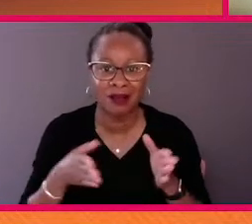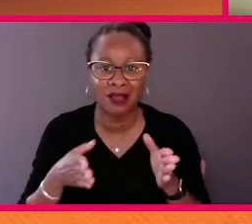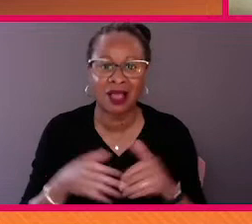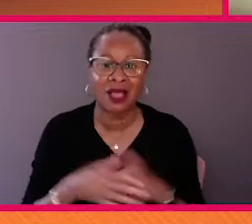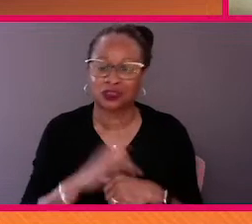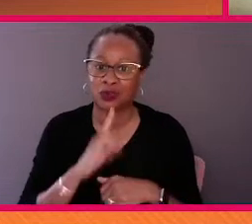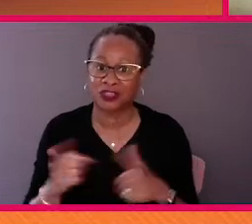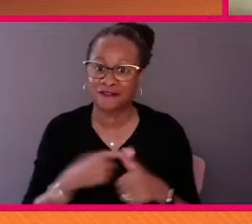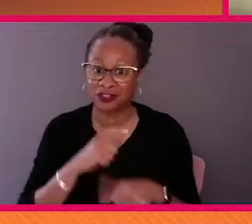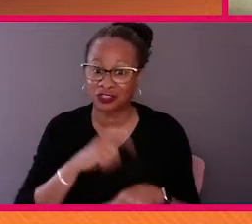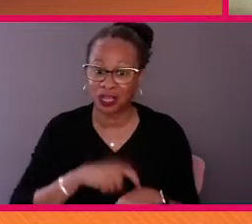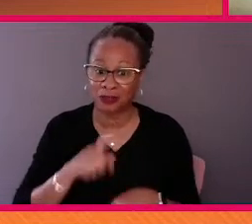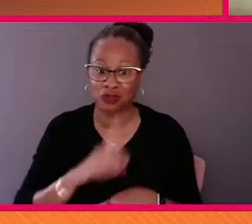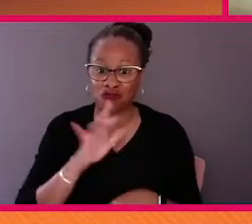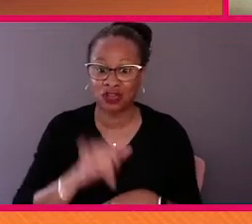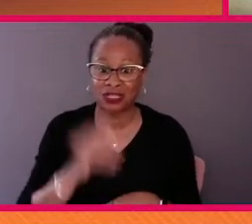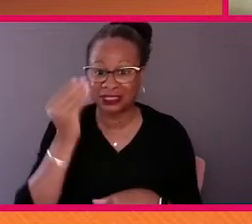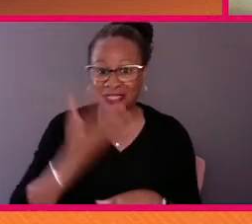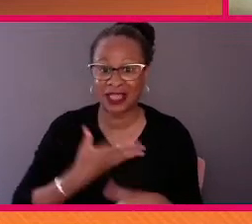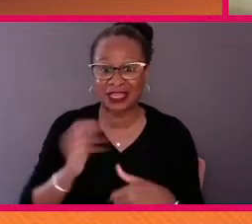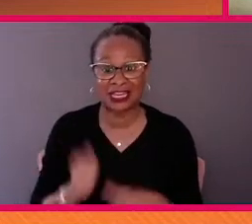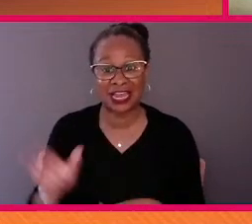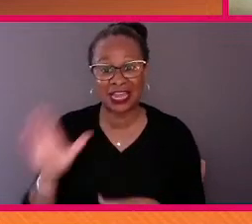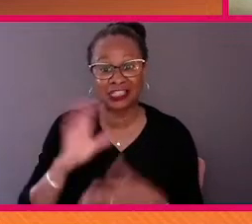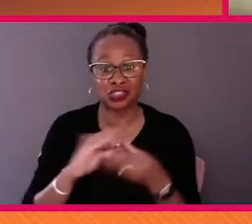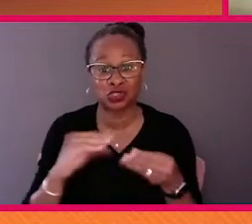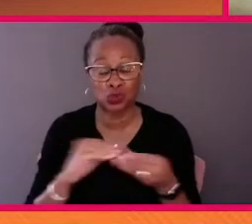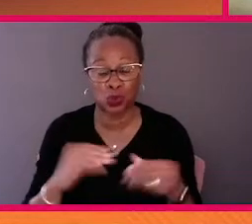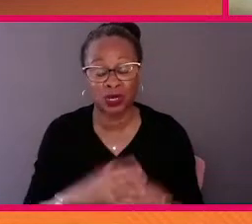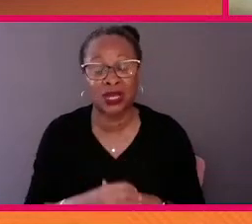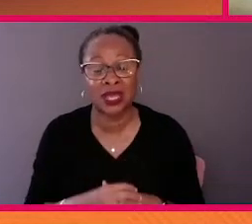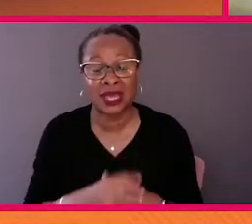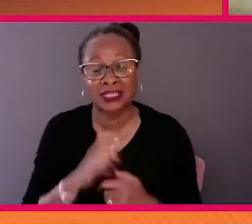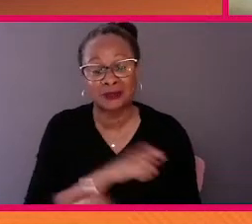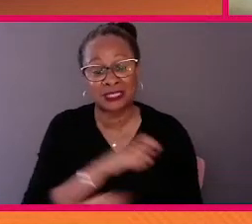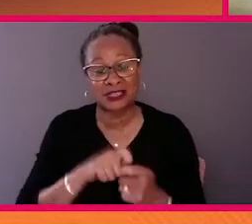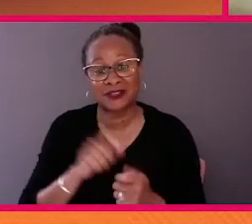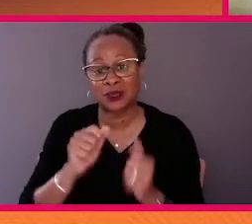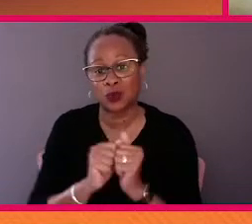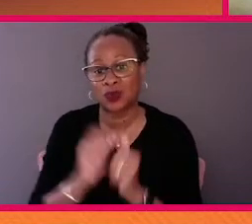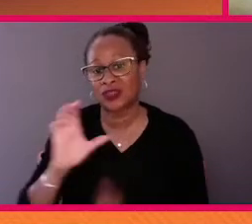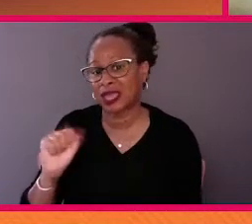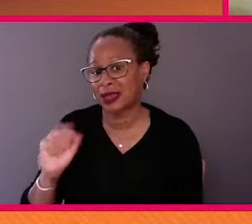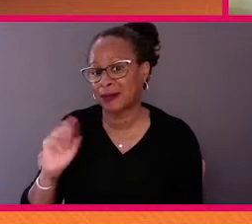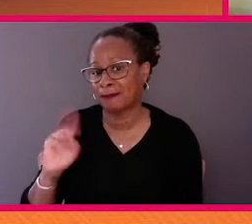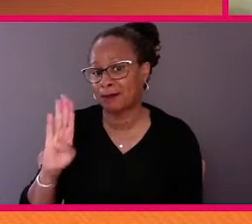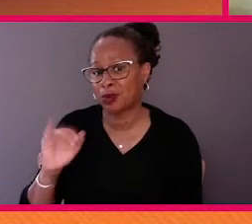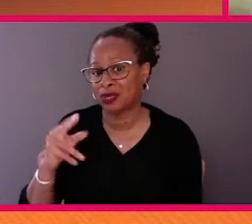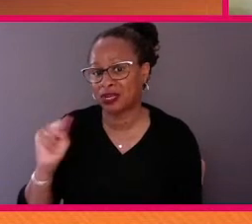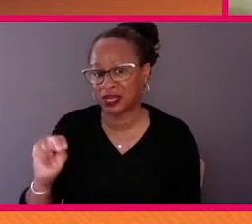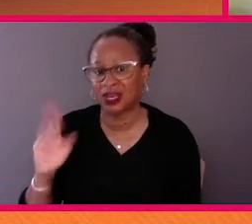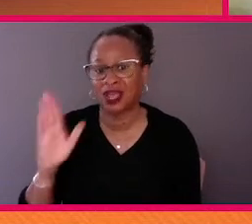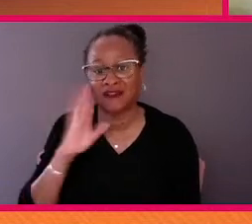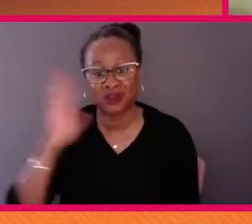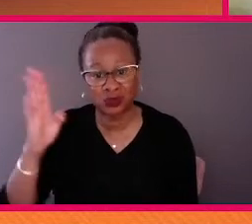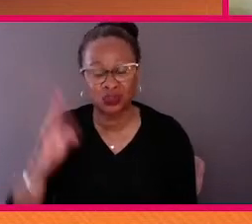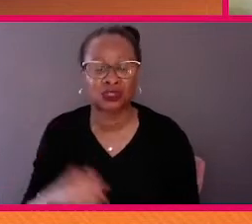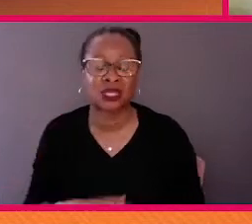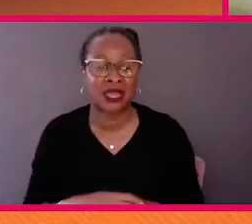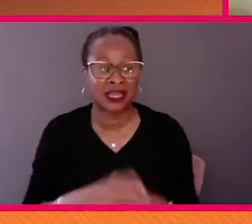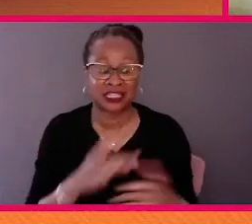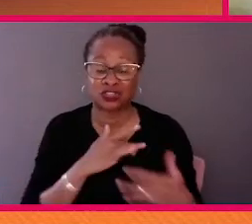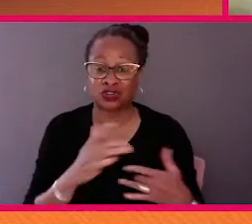that you're really telling an Asian story, specifically with Cambodian Futures, given your really extensive background in different spaces.